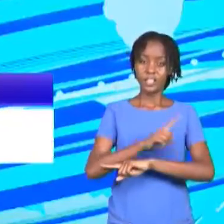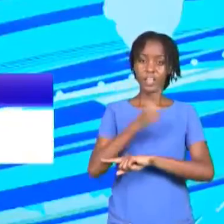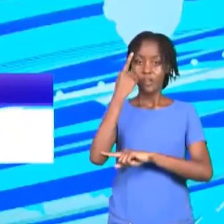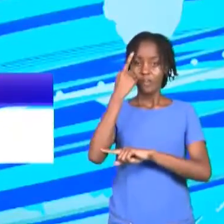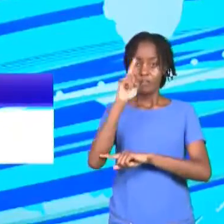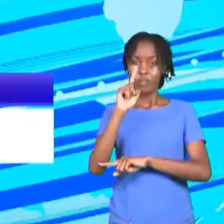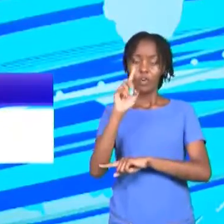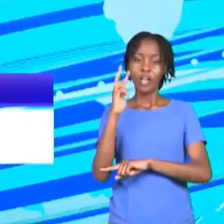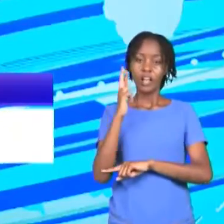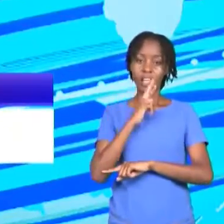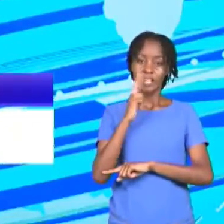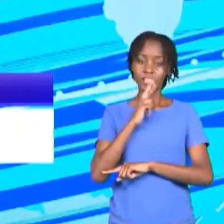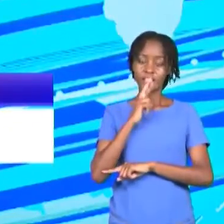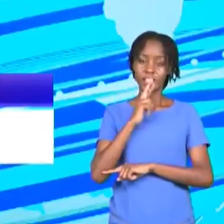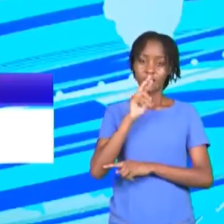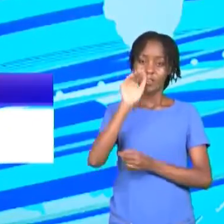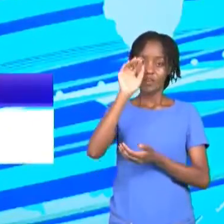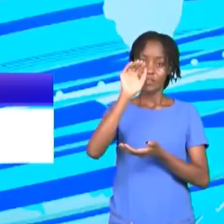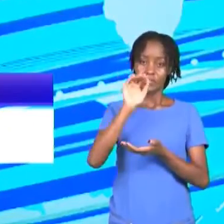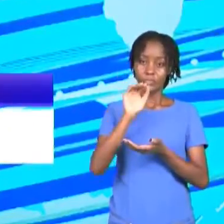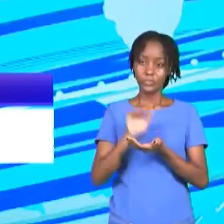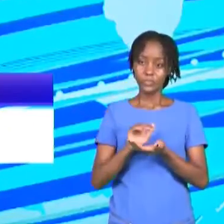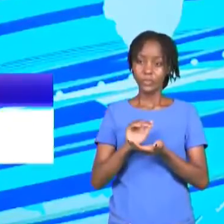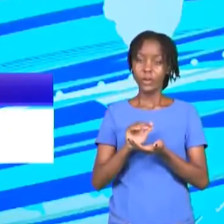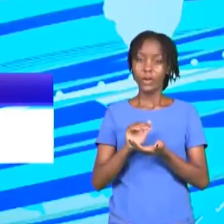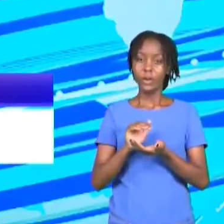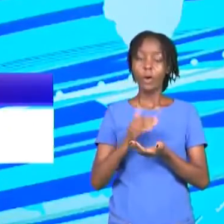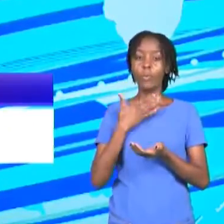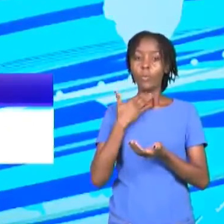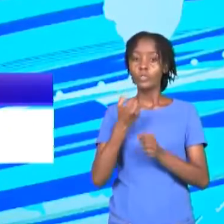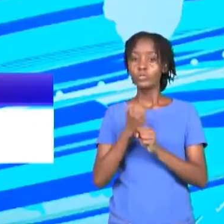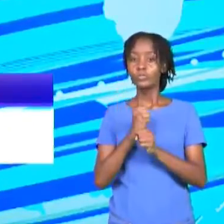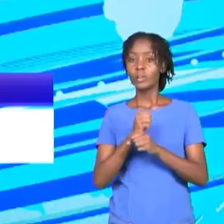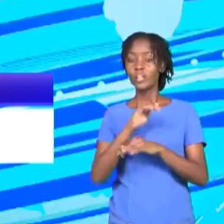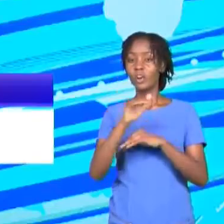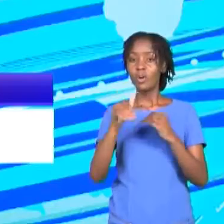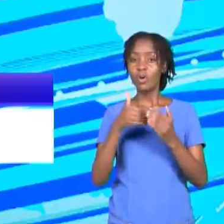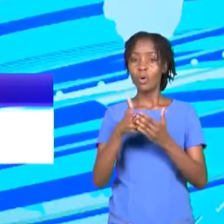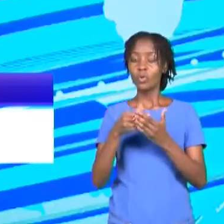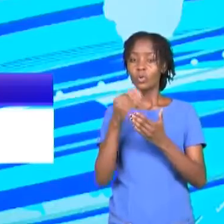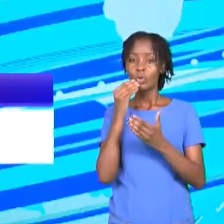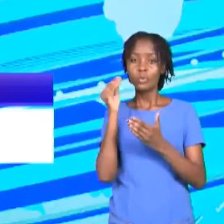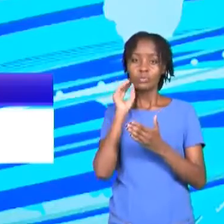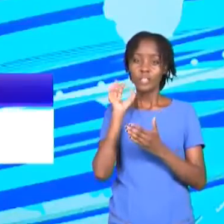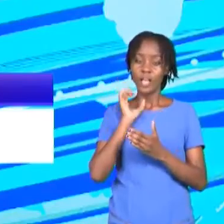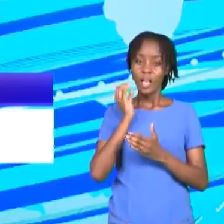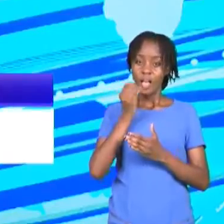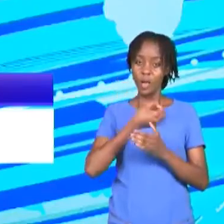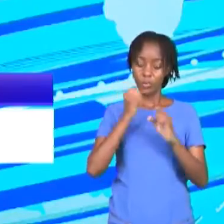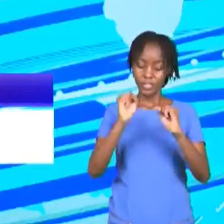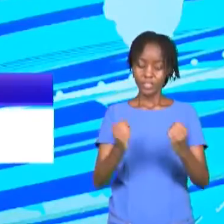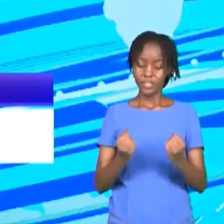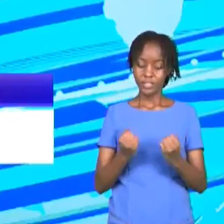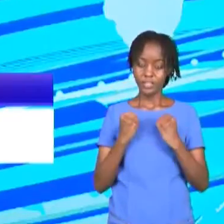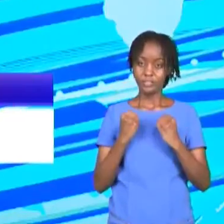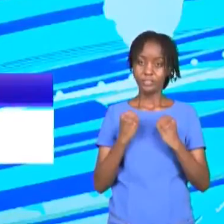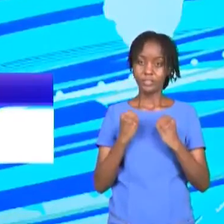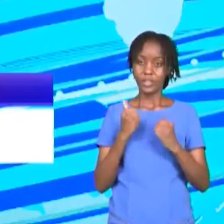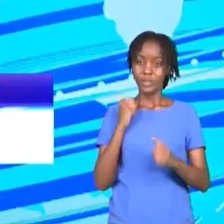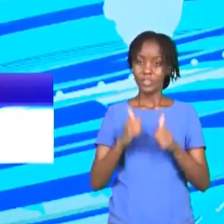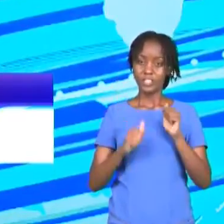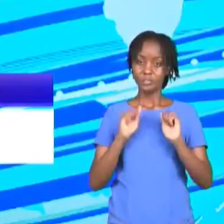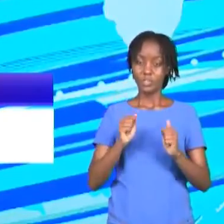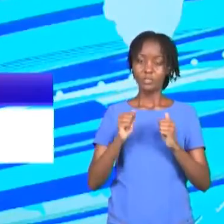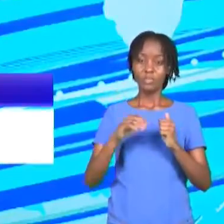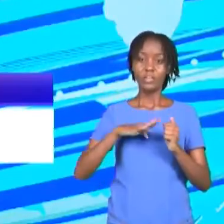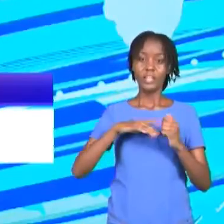Risk Reduction, aims to make our habitat, rural and urban, safe for calamities, which can displace and kill millions of